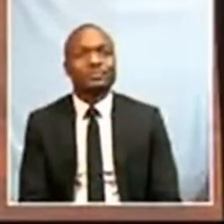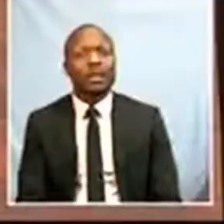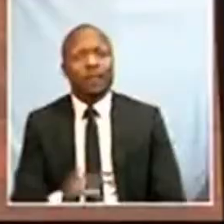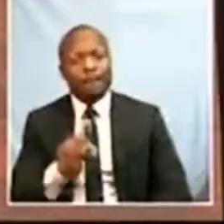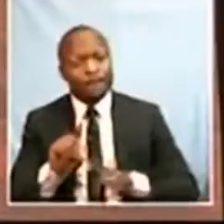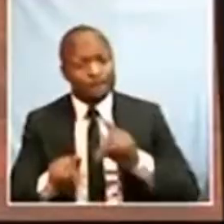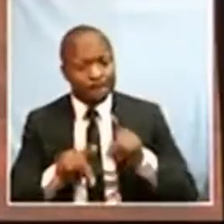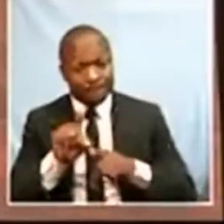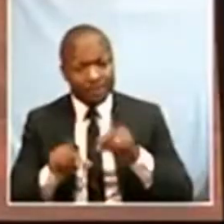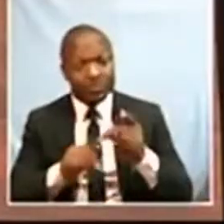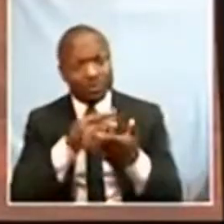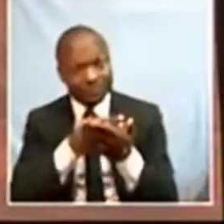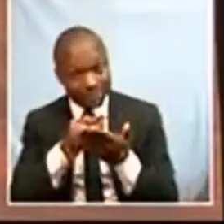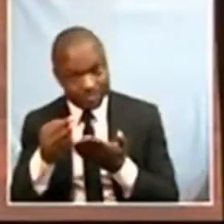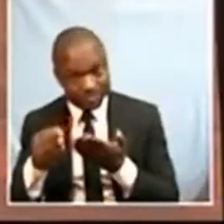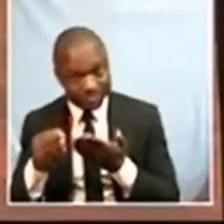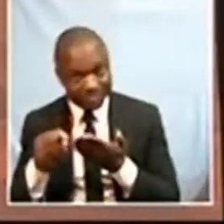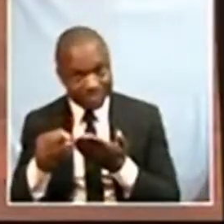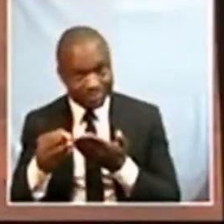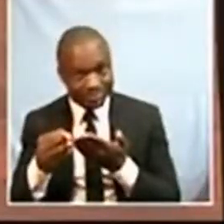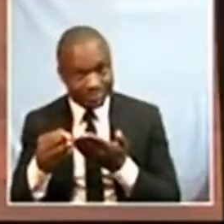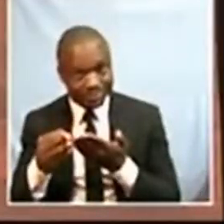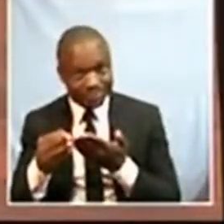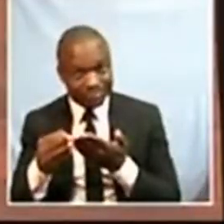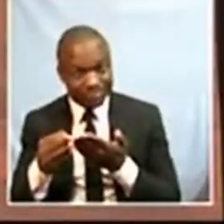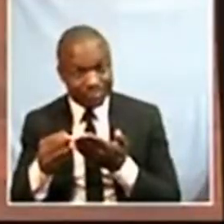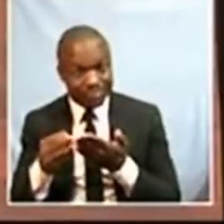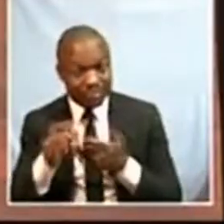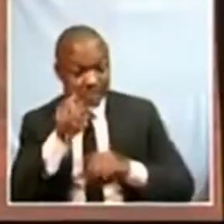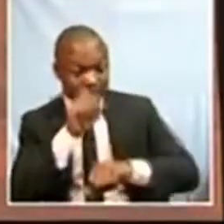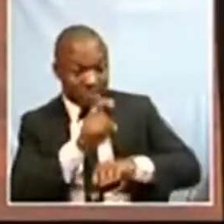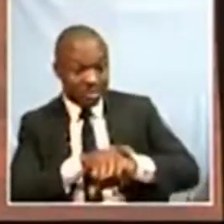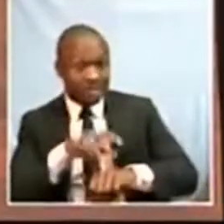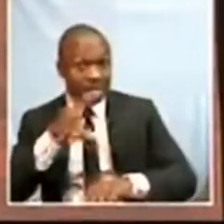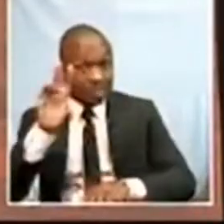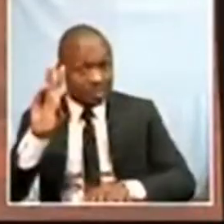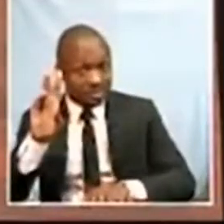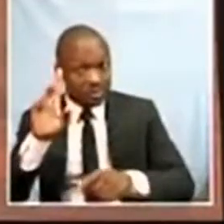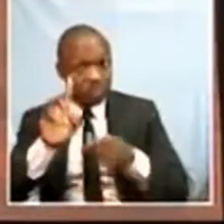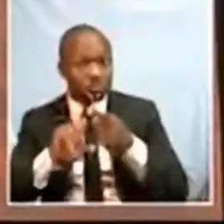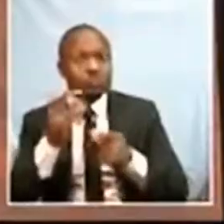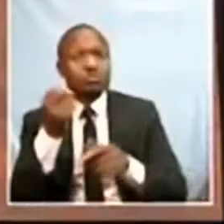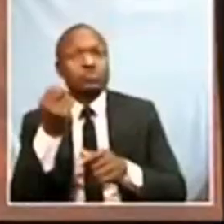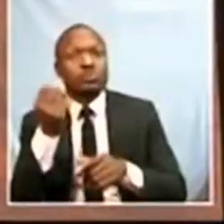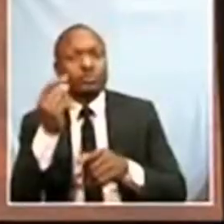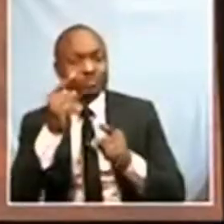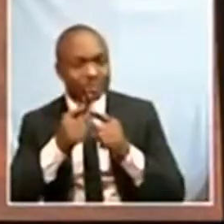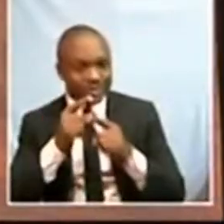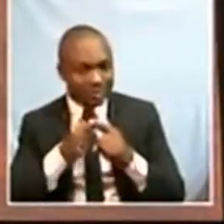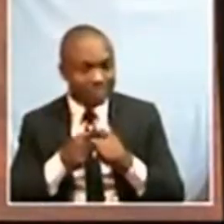people have defaulted from a period of 7 to 12 months.